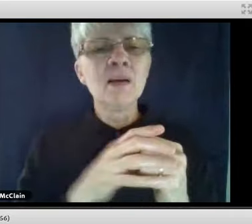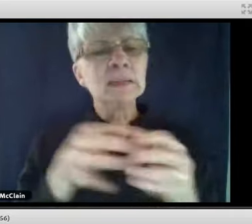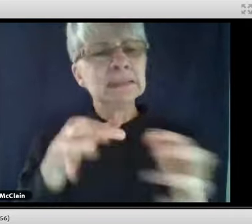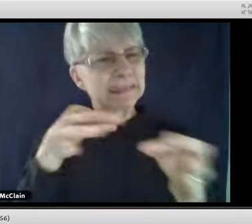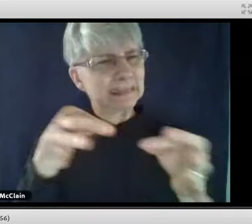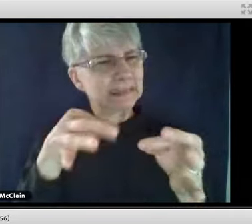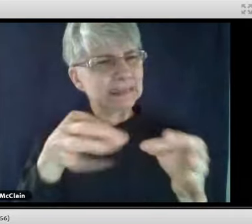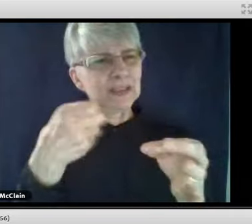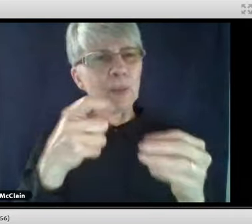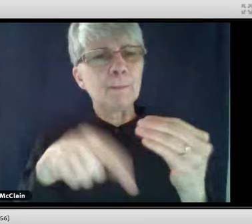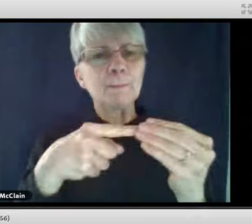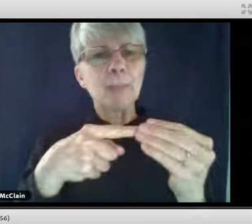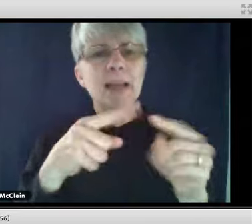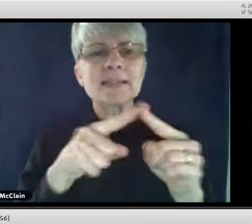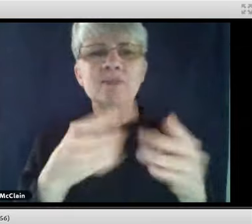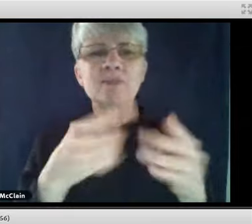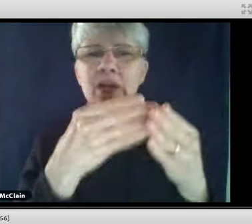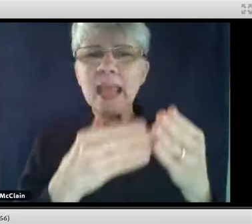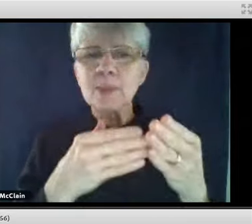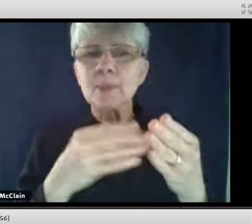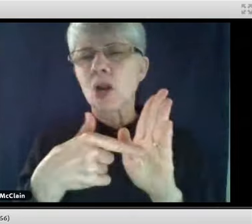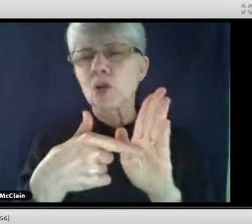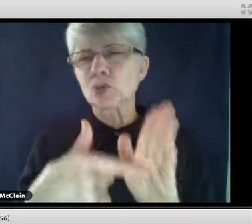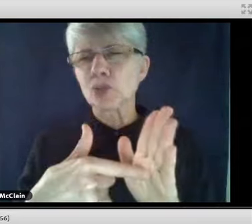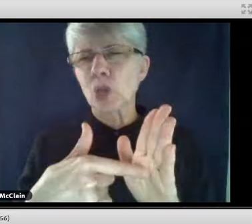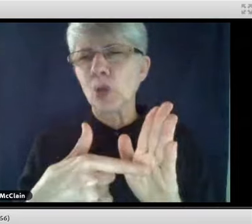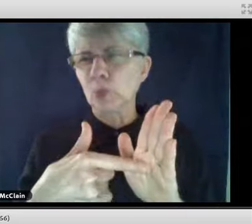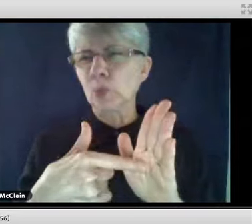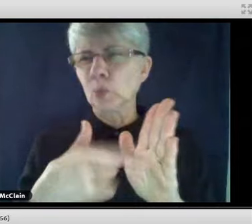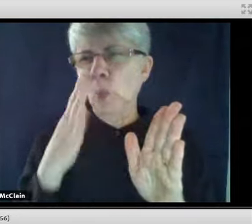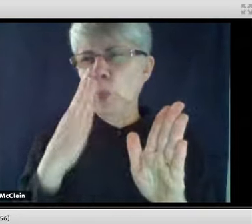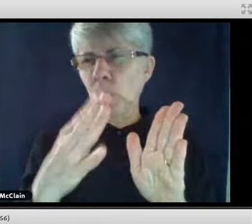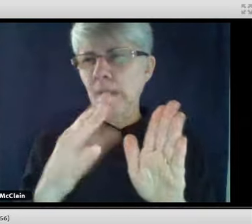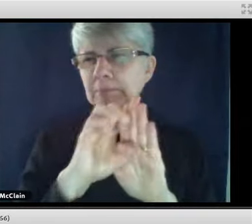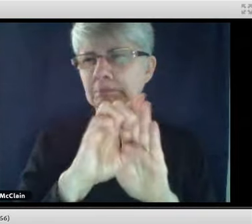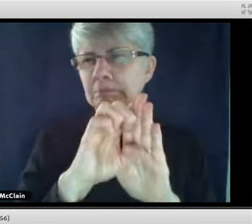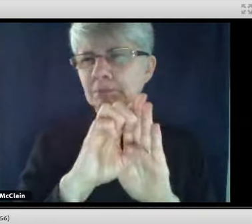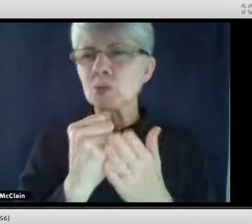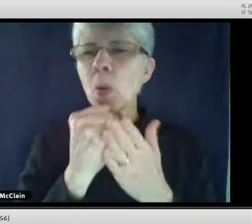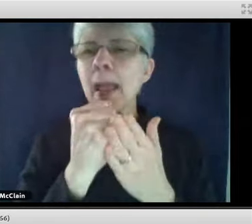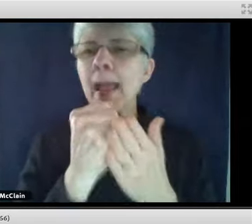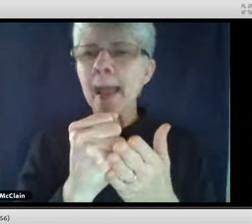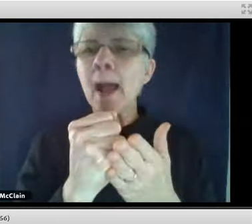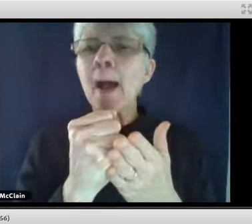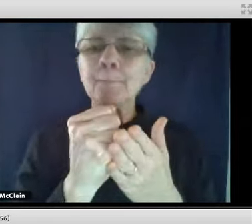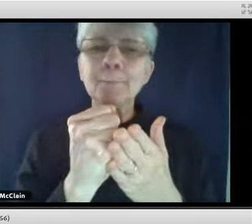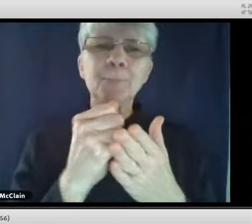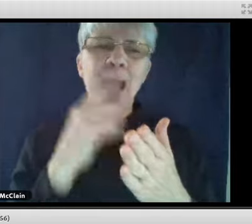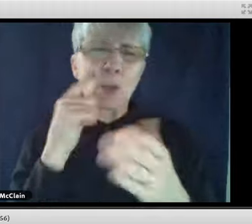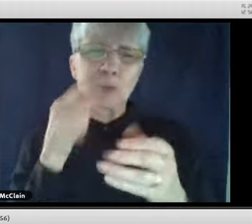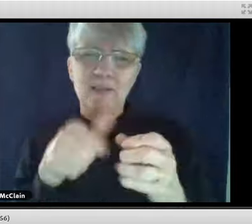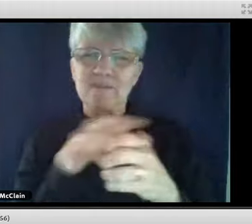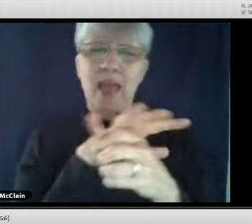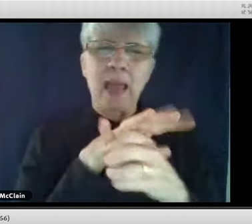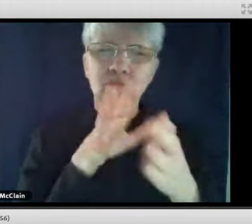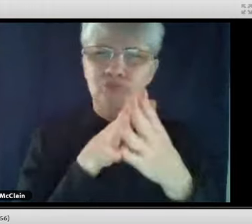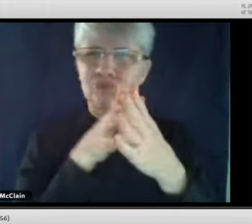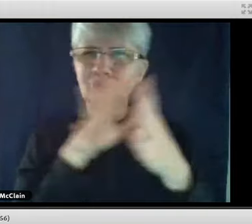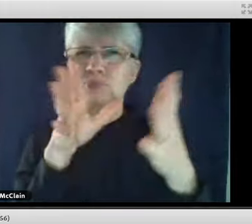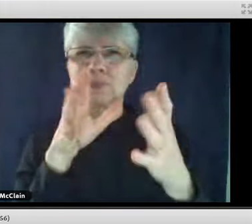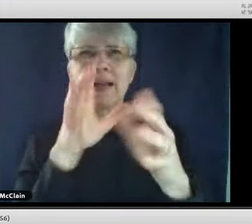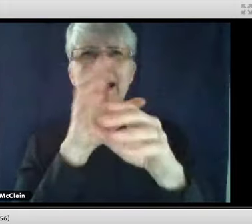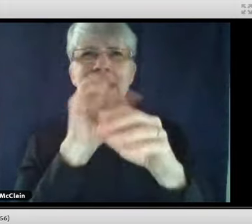bit about the different entities first, and then I'm going to show you an example to help illustrate this, because I know this is kind of vague and abstract at this point.